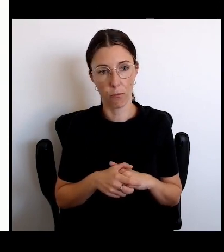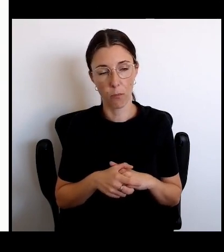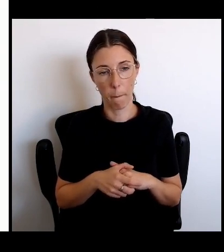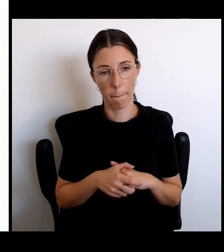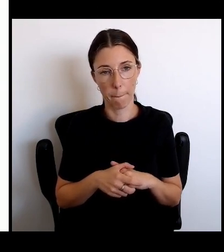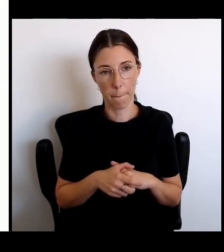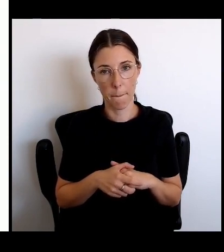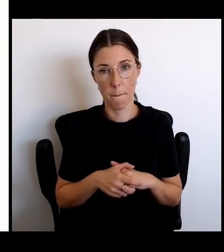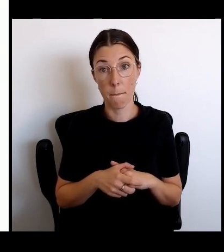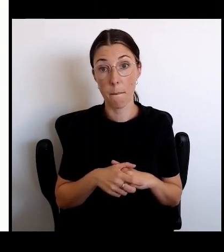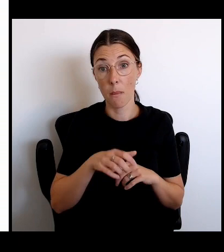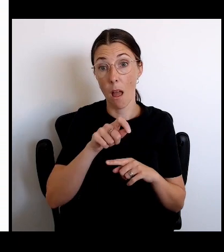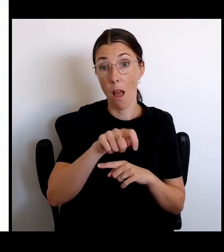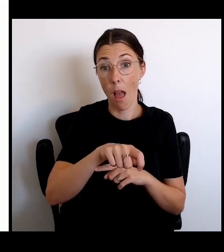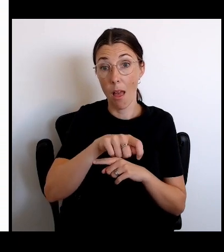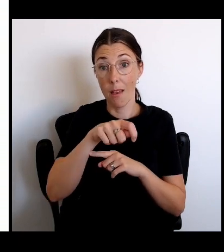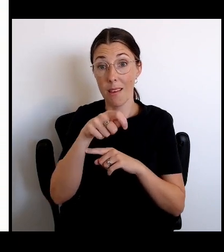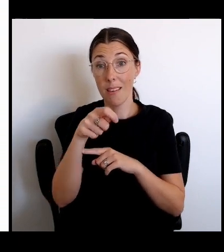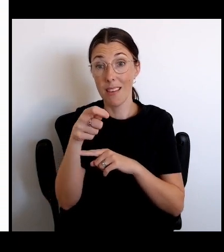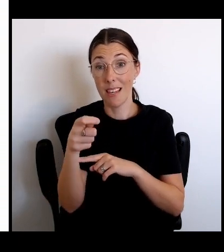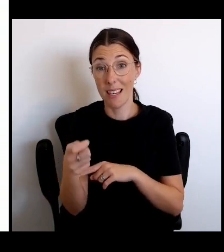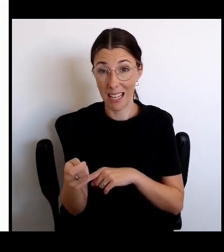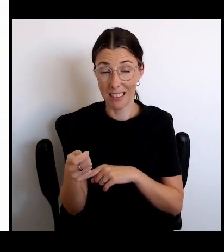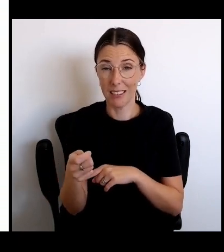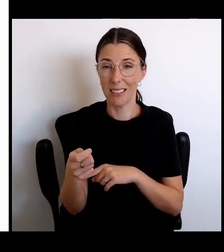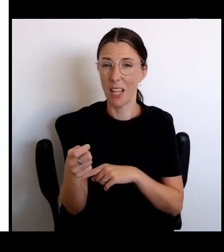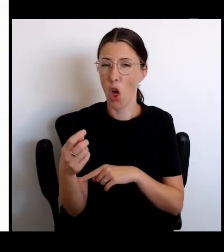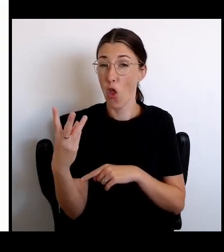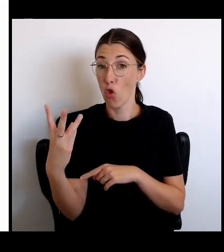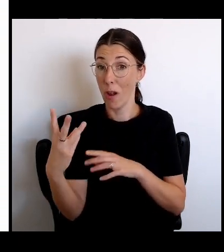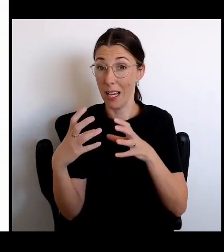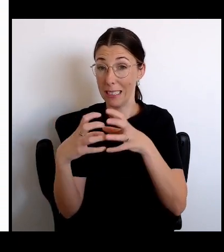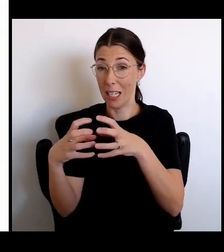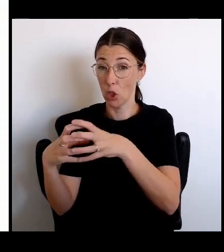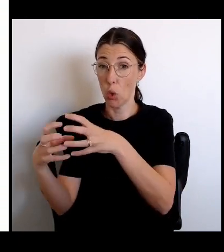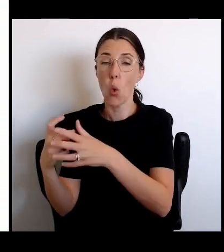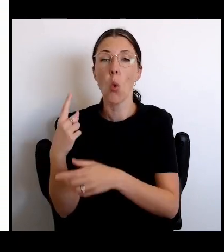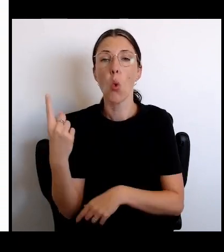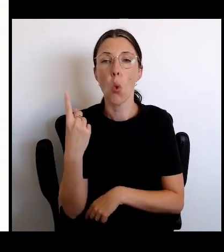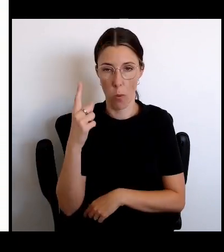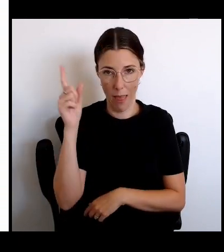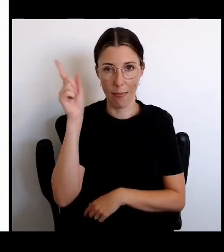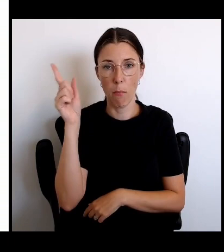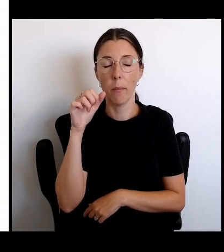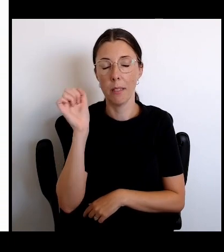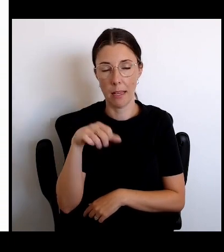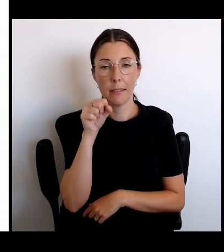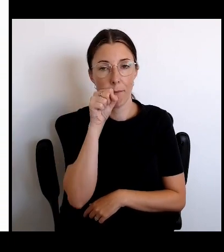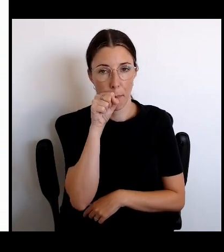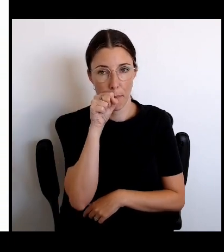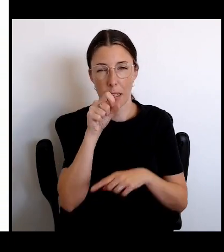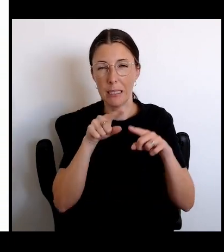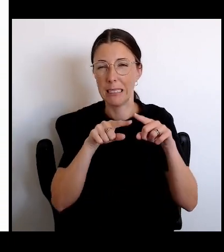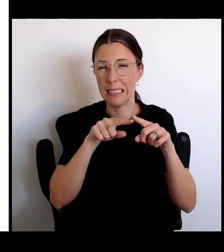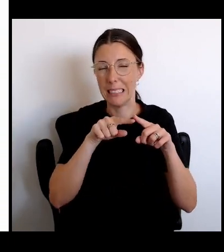So now I'll move on to the 3 segments that are currently vaping at different levels, and we'll start with the